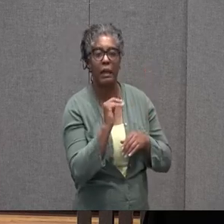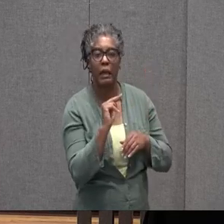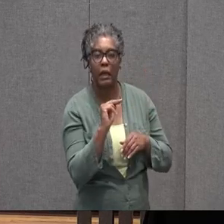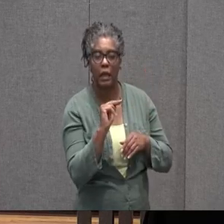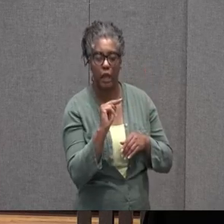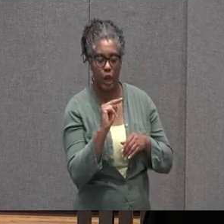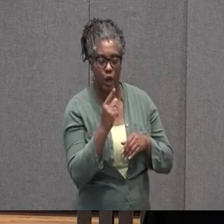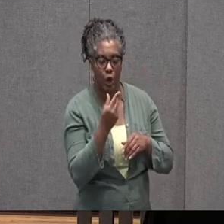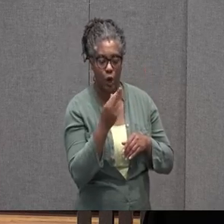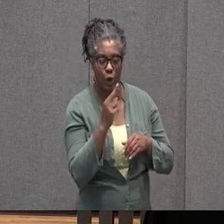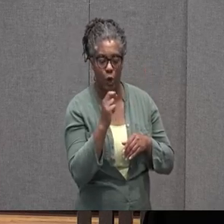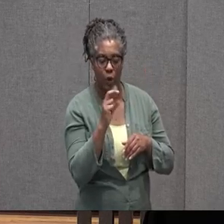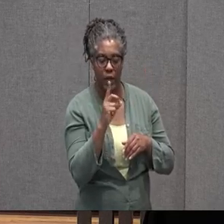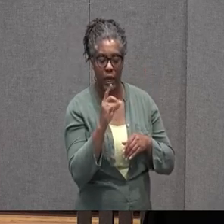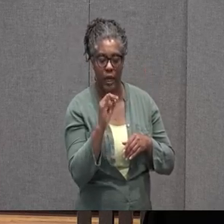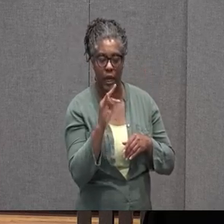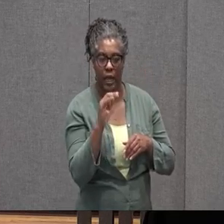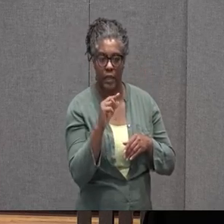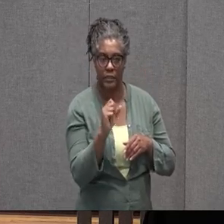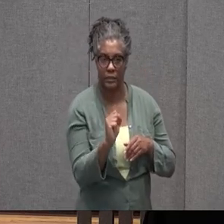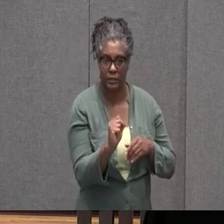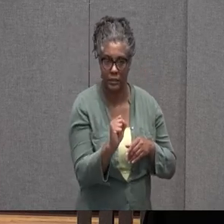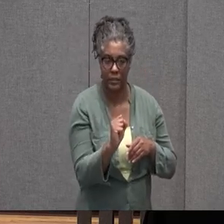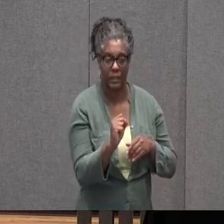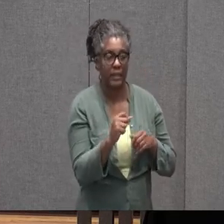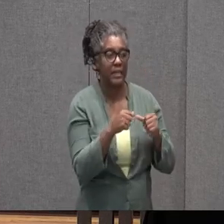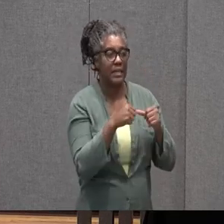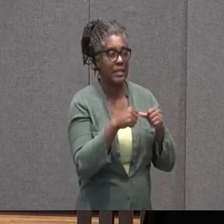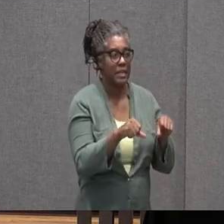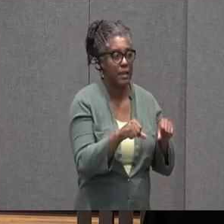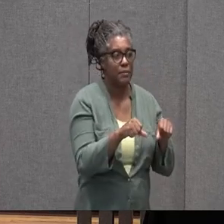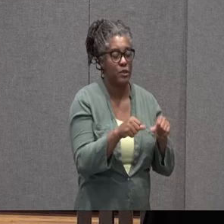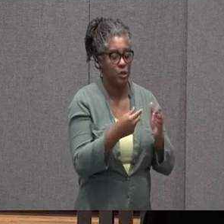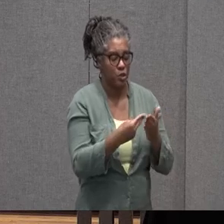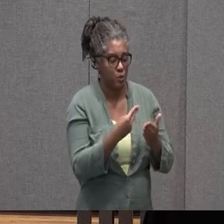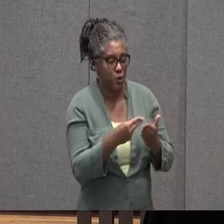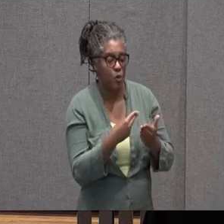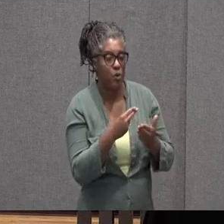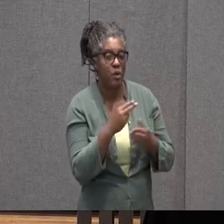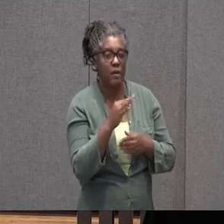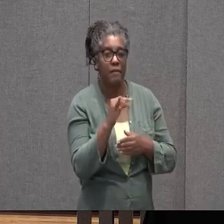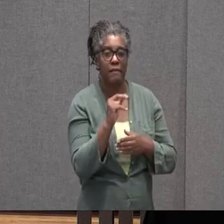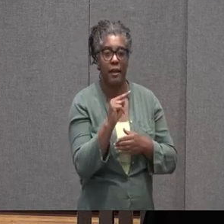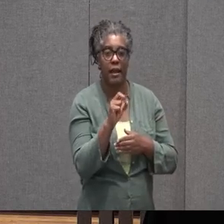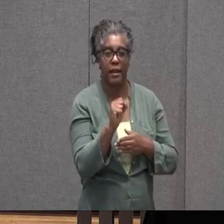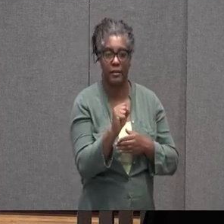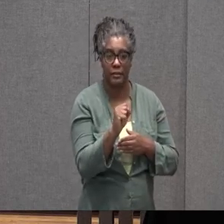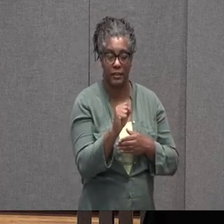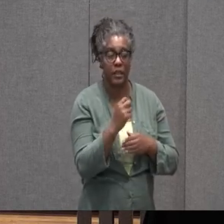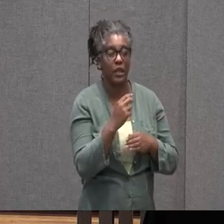tape, spoons, and bands. And then it looks like she showed